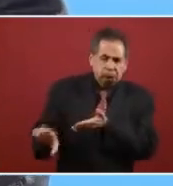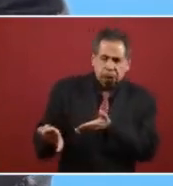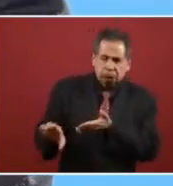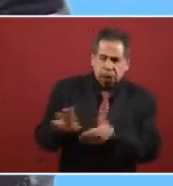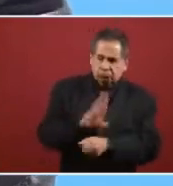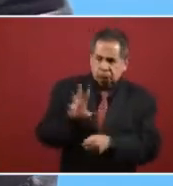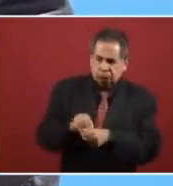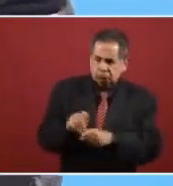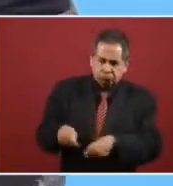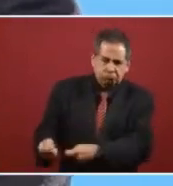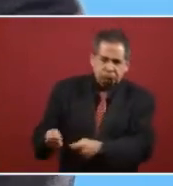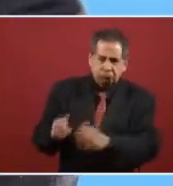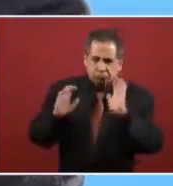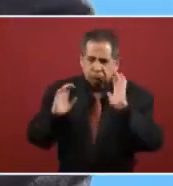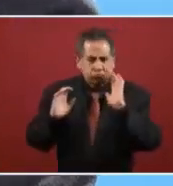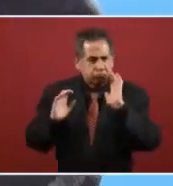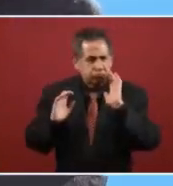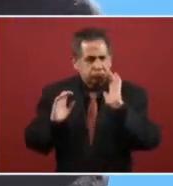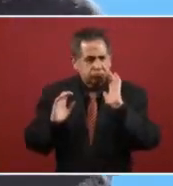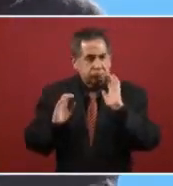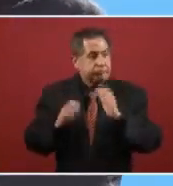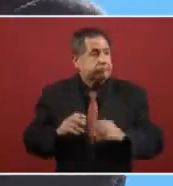So everything that gets